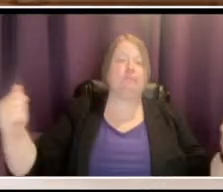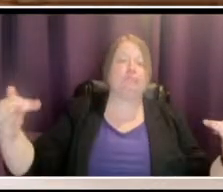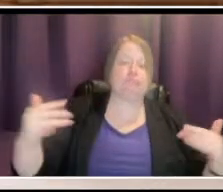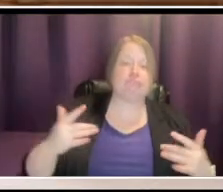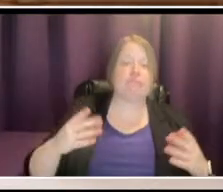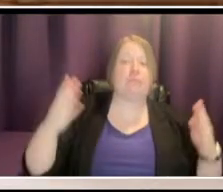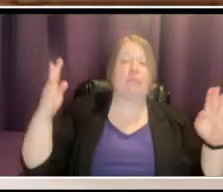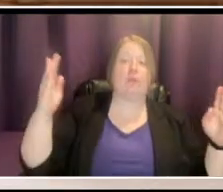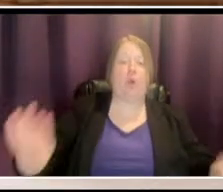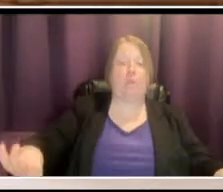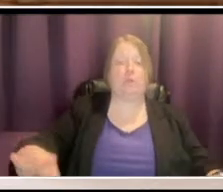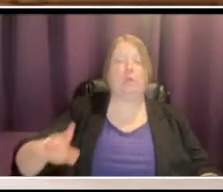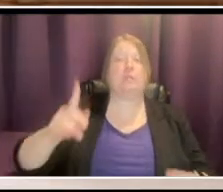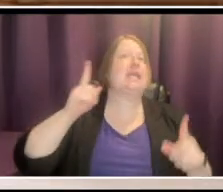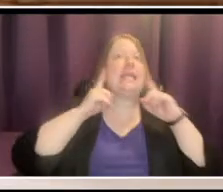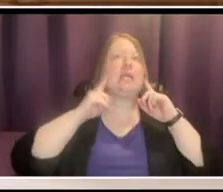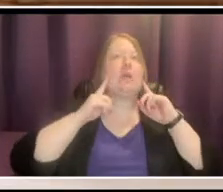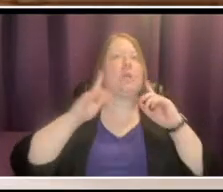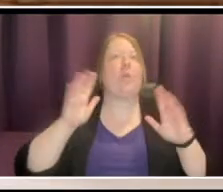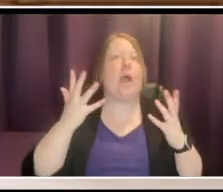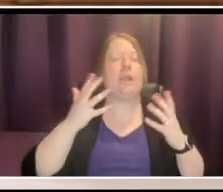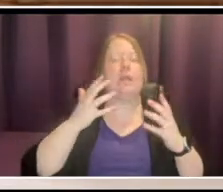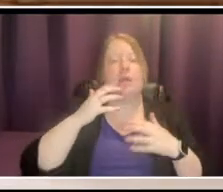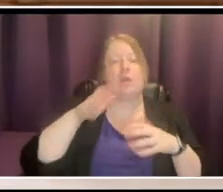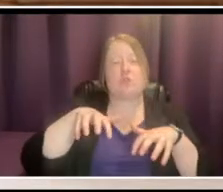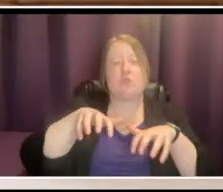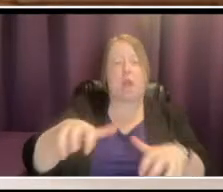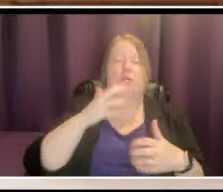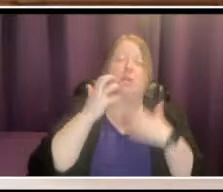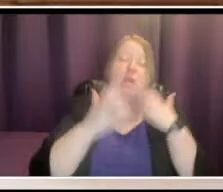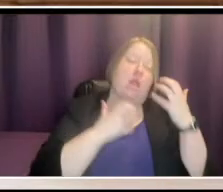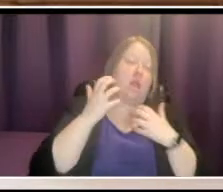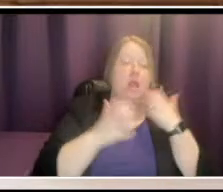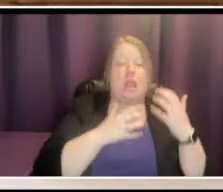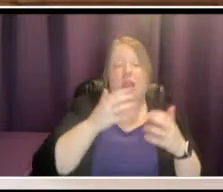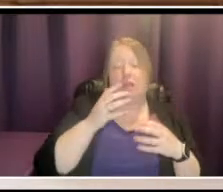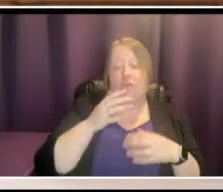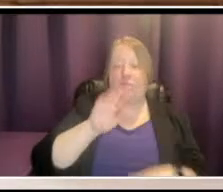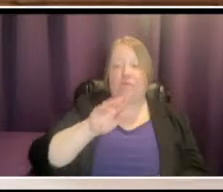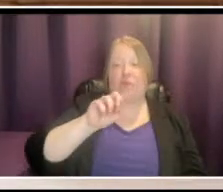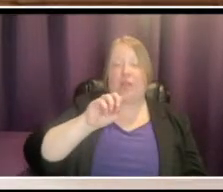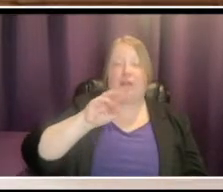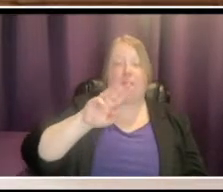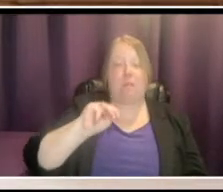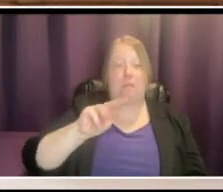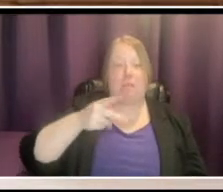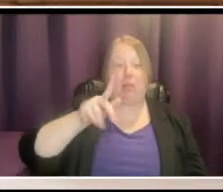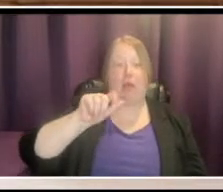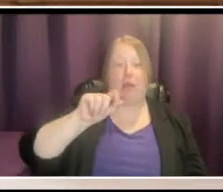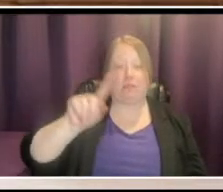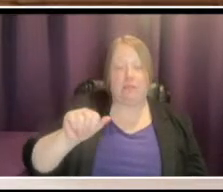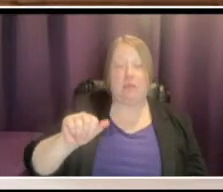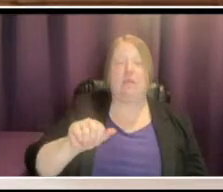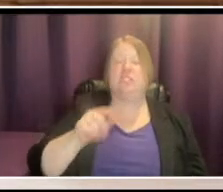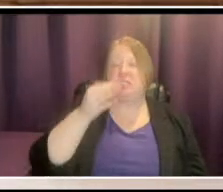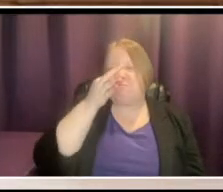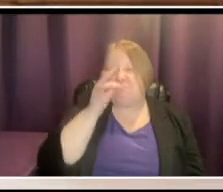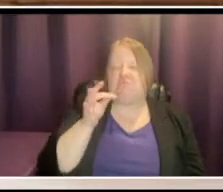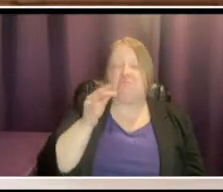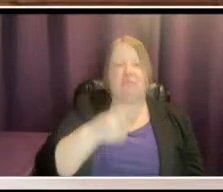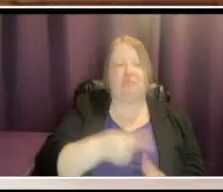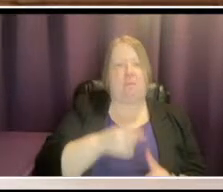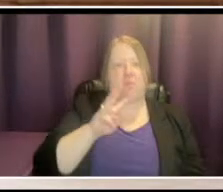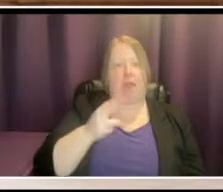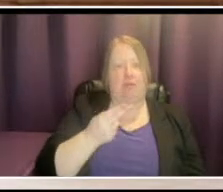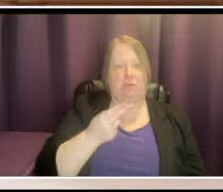gathered at Freedom Plaza just a few blocks from the White House. President Trump could tell that his supporters were